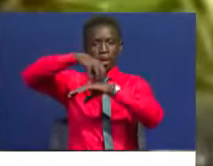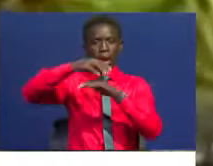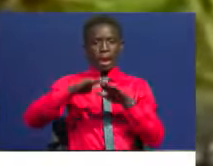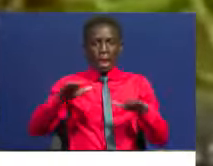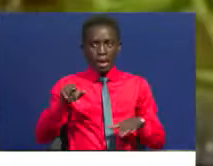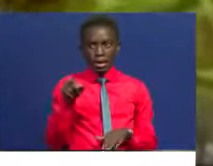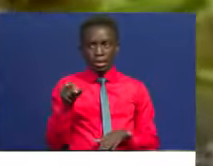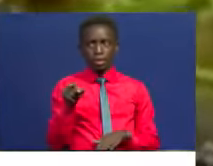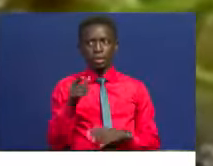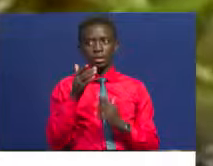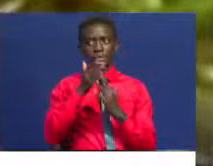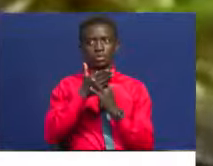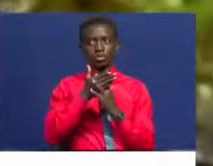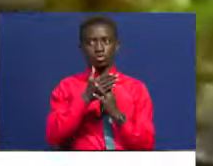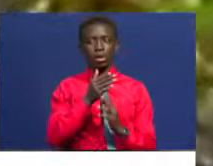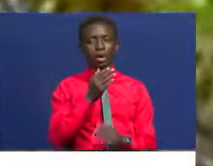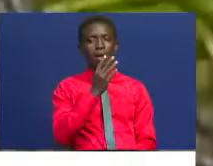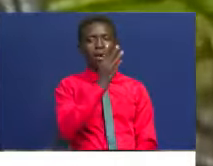and May.